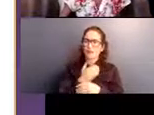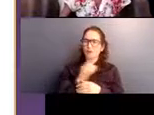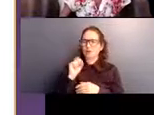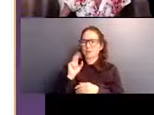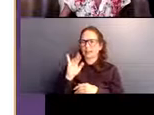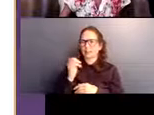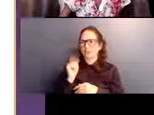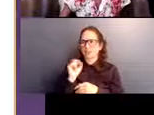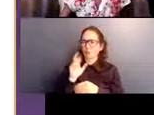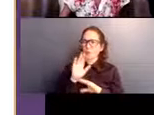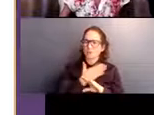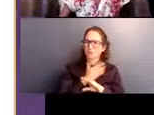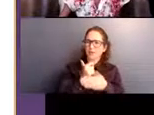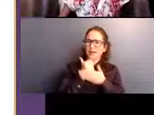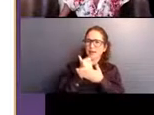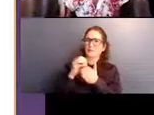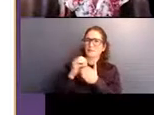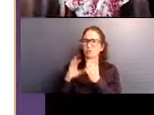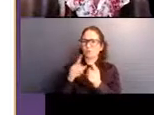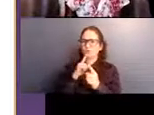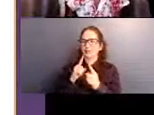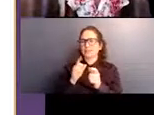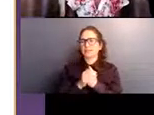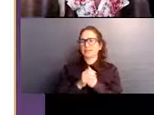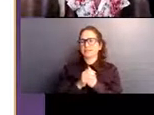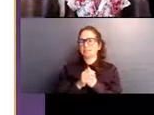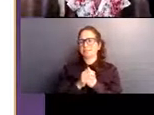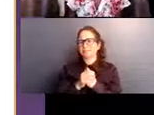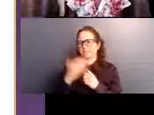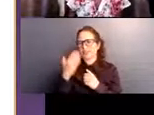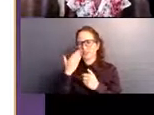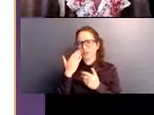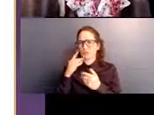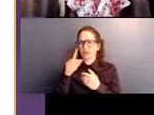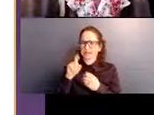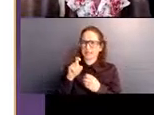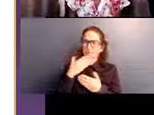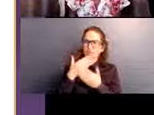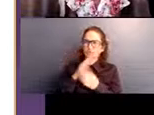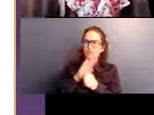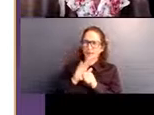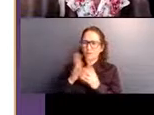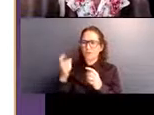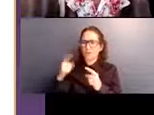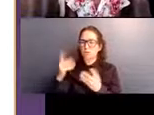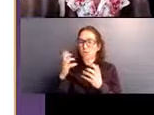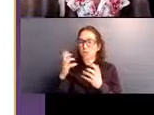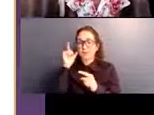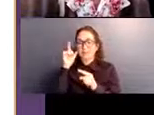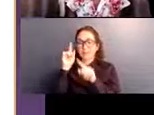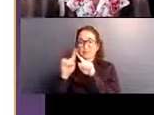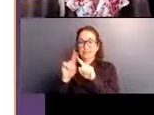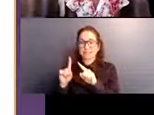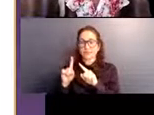music, to help students feel good enough to want to listen to music concepts and to listen and